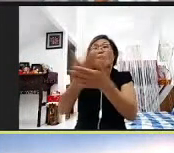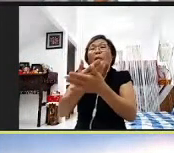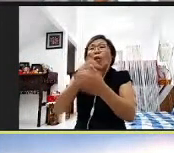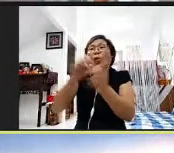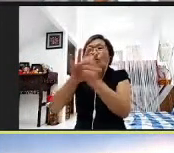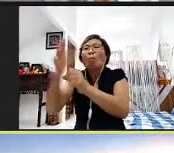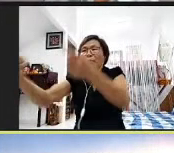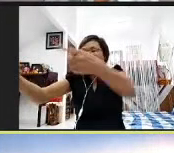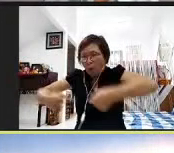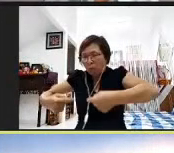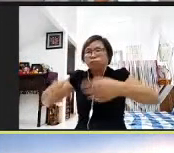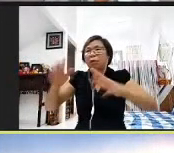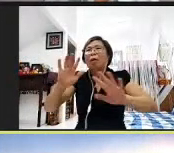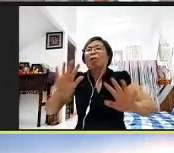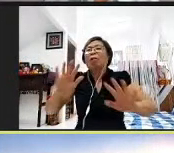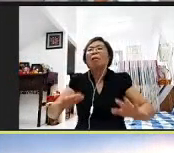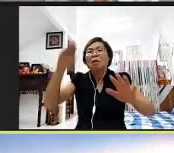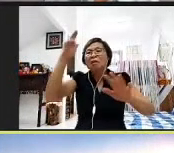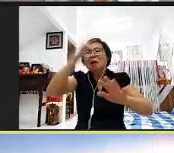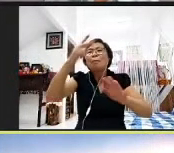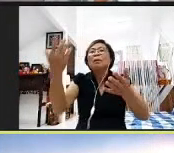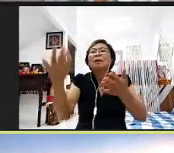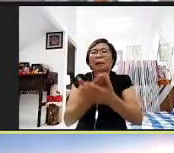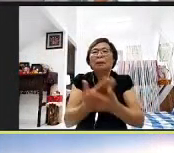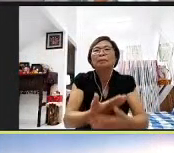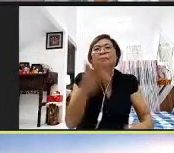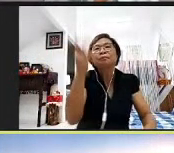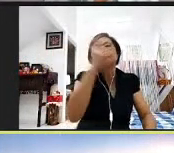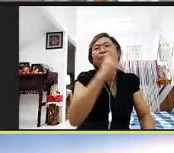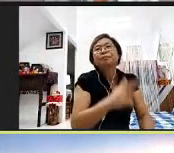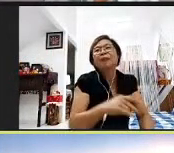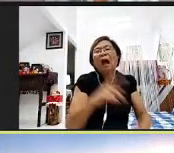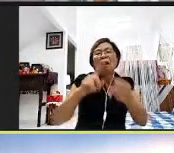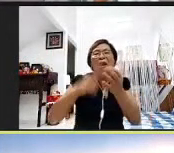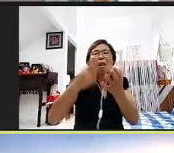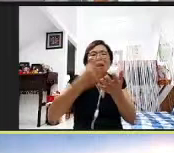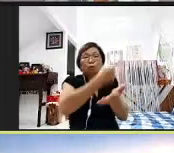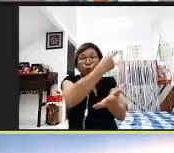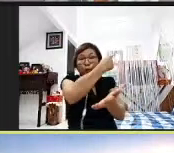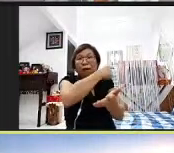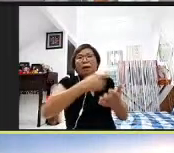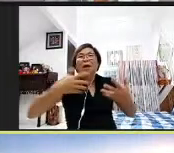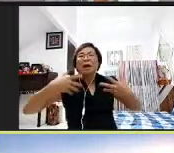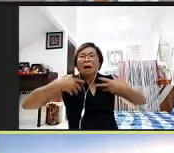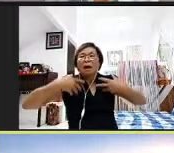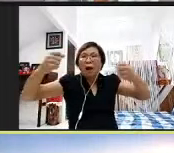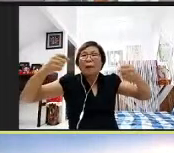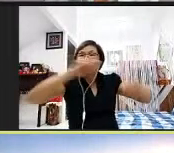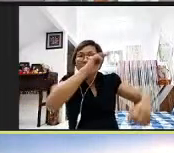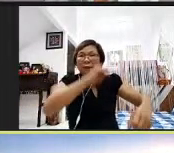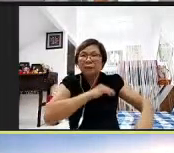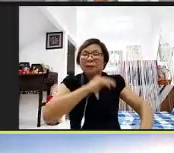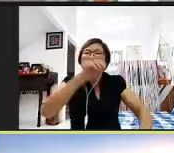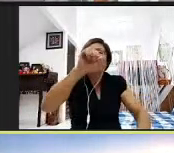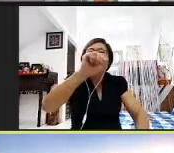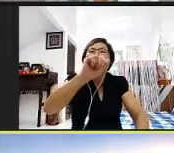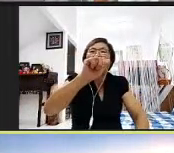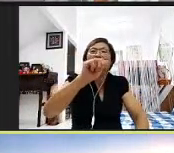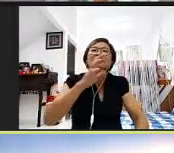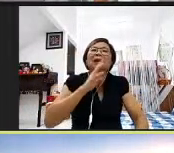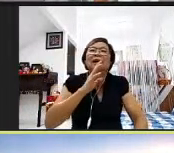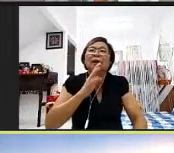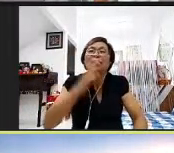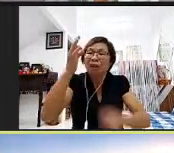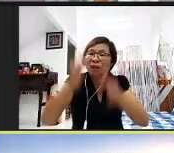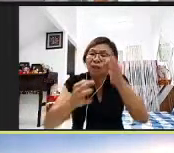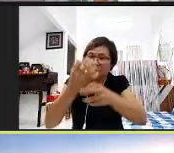So government has come out with this. As per last week, our health minister mentioned that, you know, if you